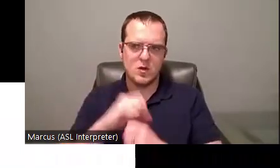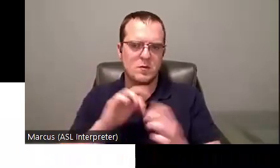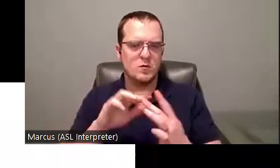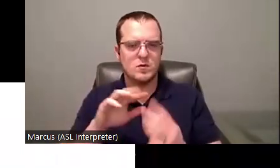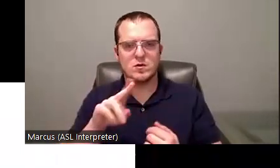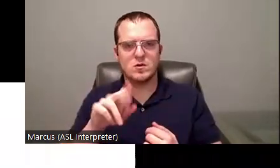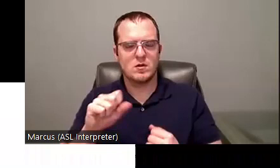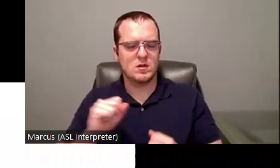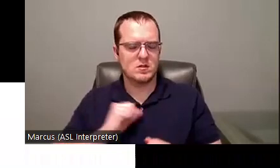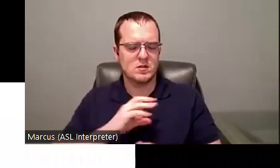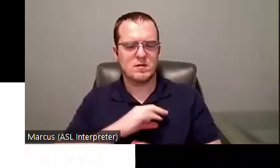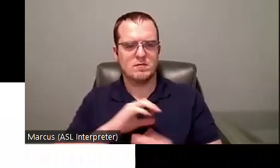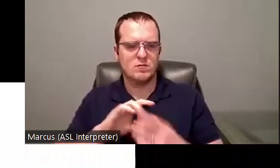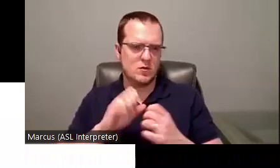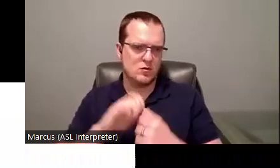that. Thank you.